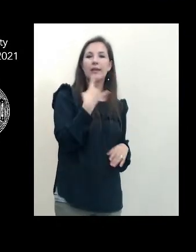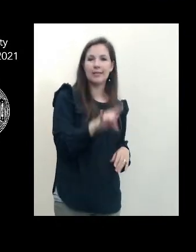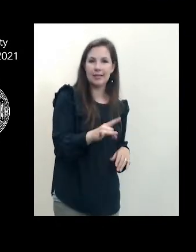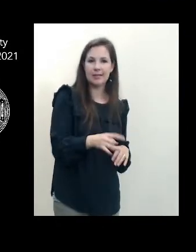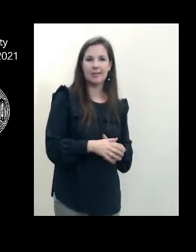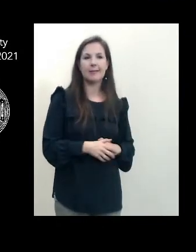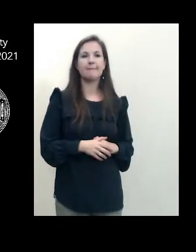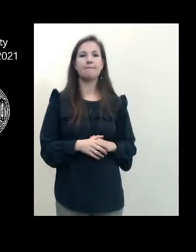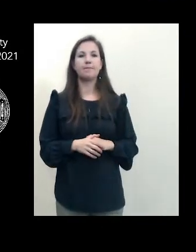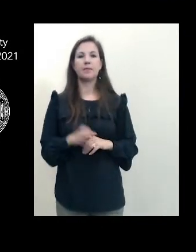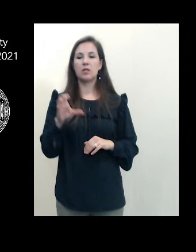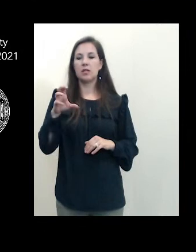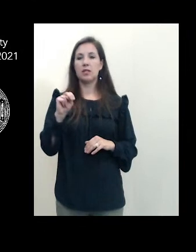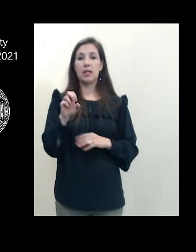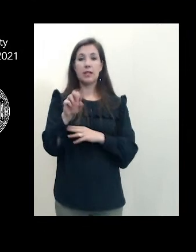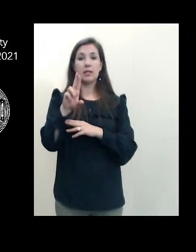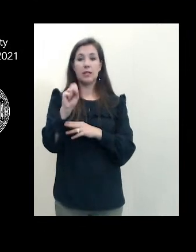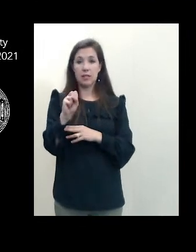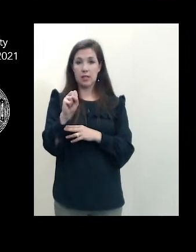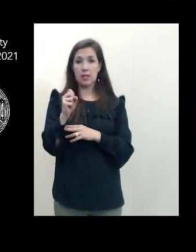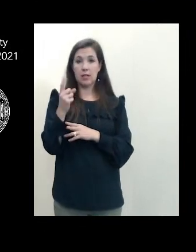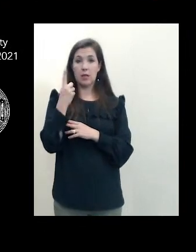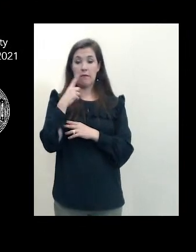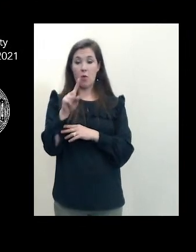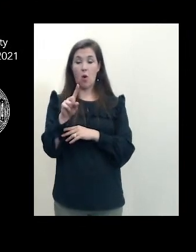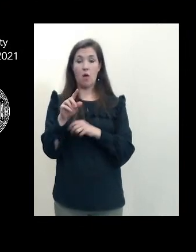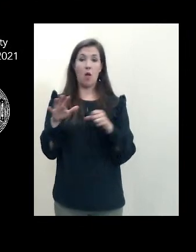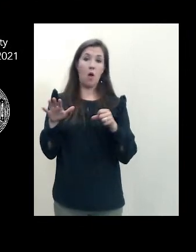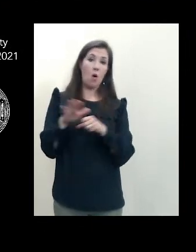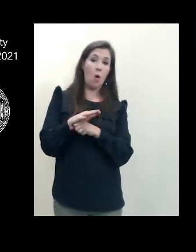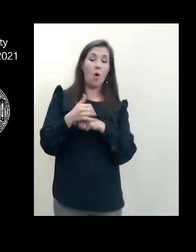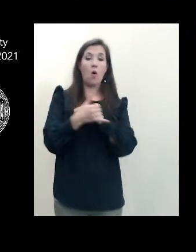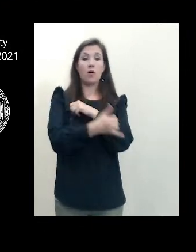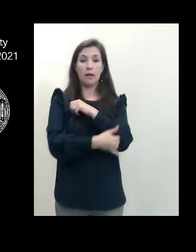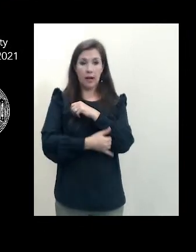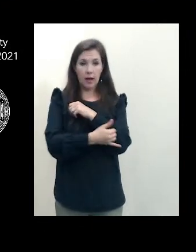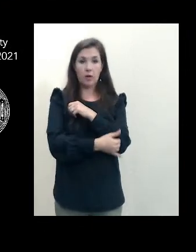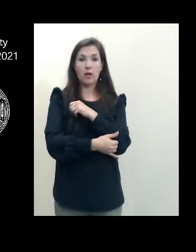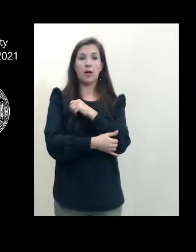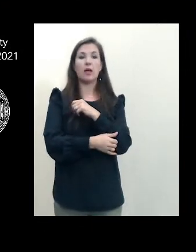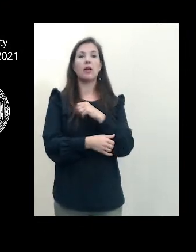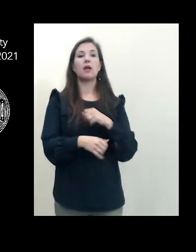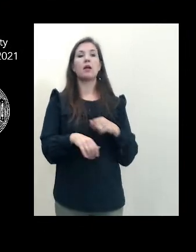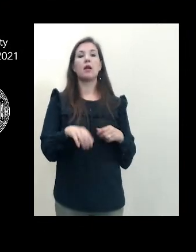So the census for the entire county of 2020 for first dose,